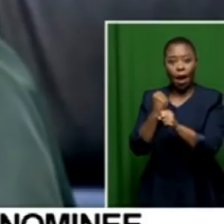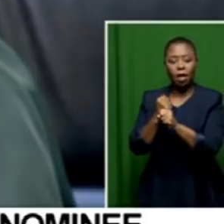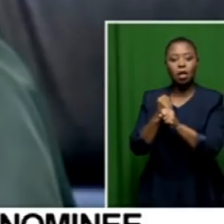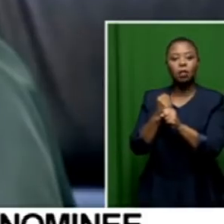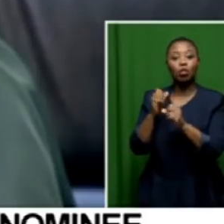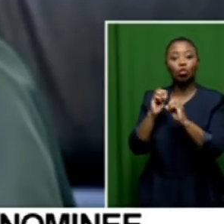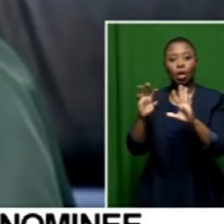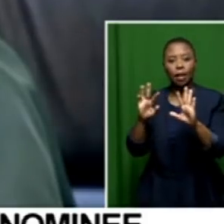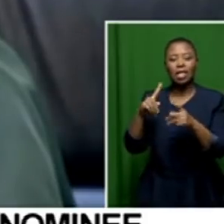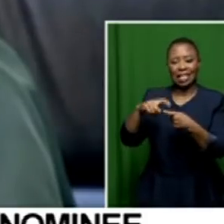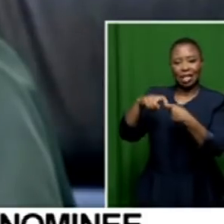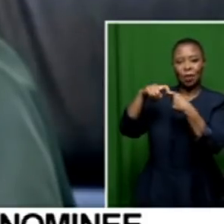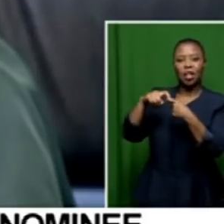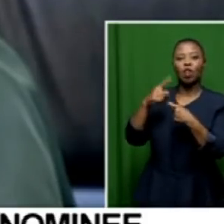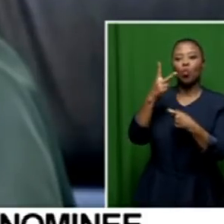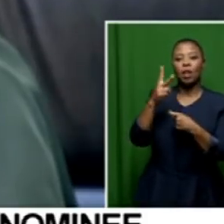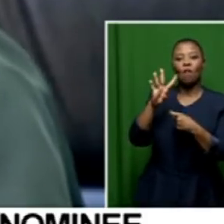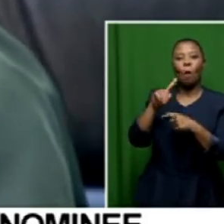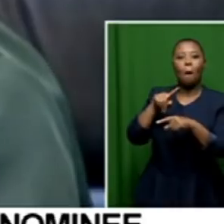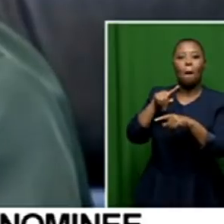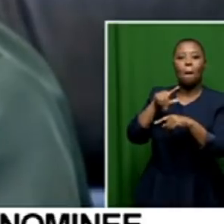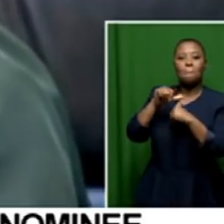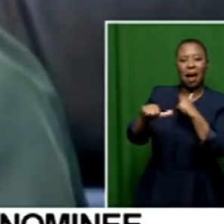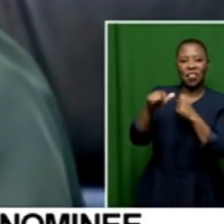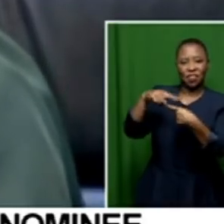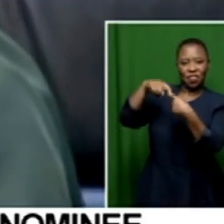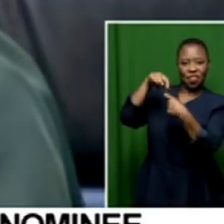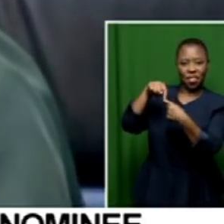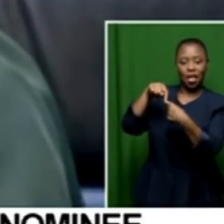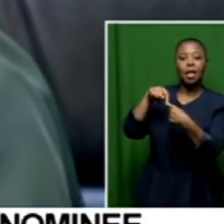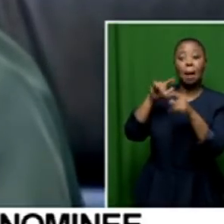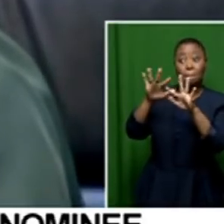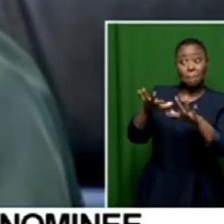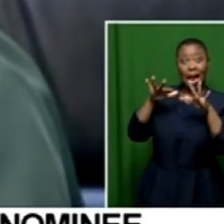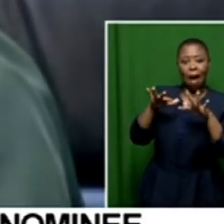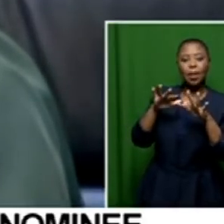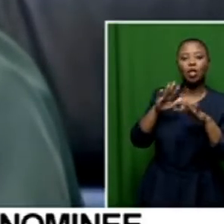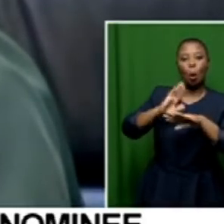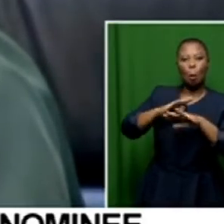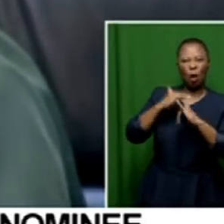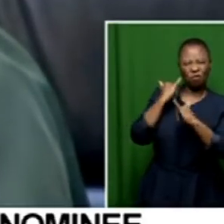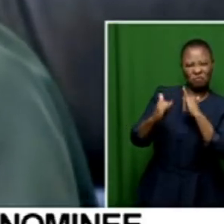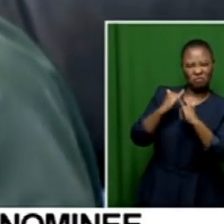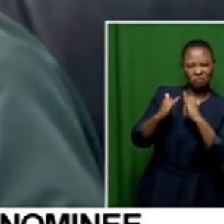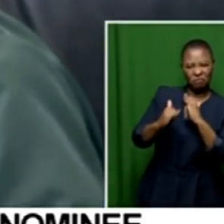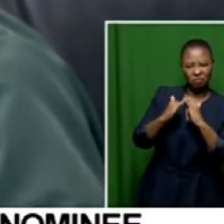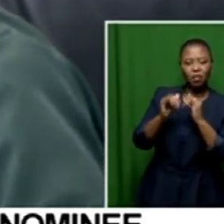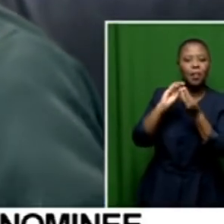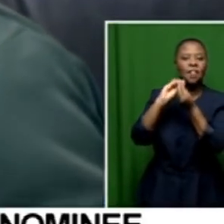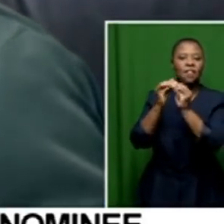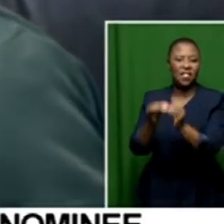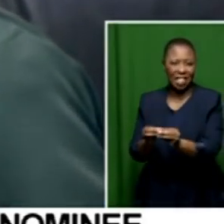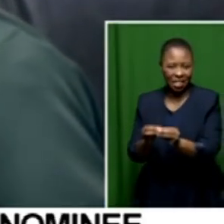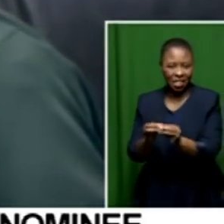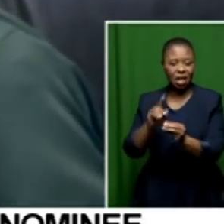suspended for 24 months to afford Parliament an opportunity to remedy the defect giving rise to